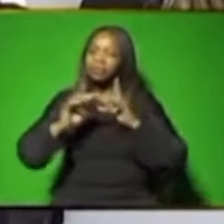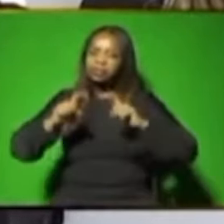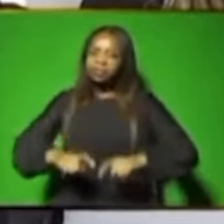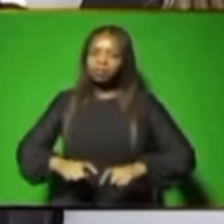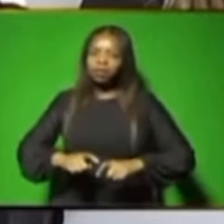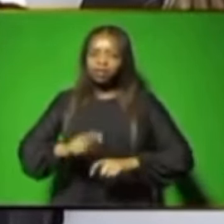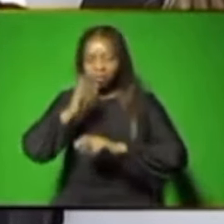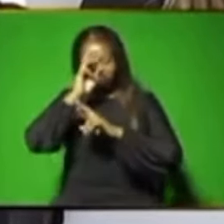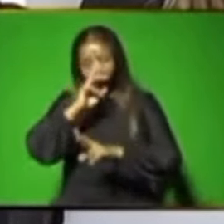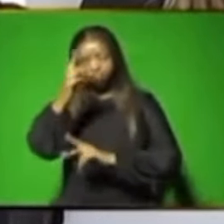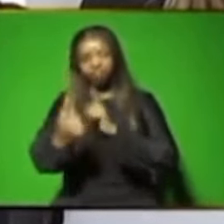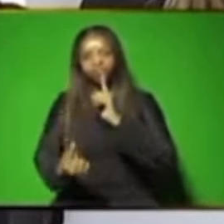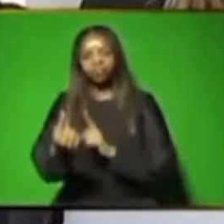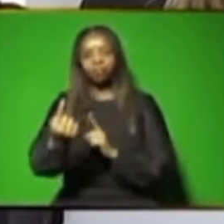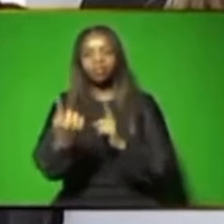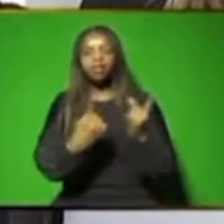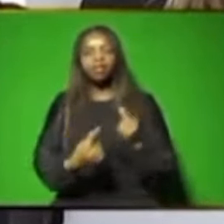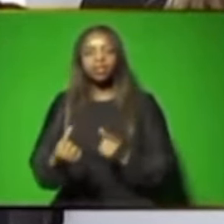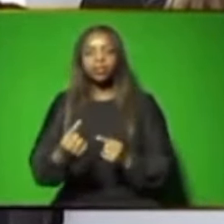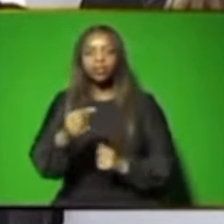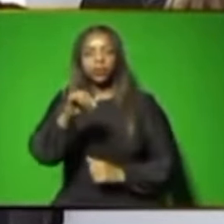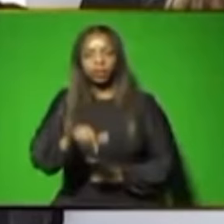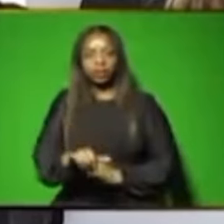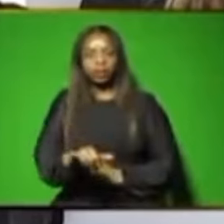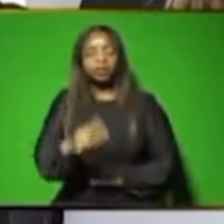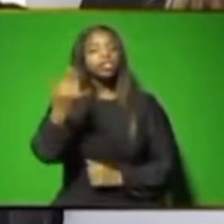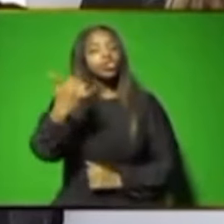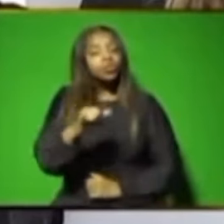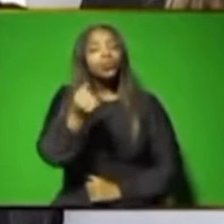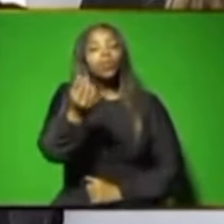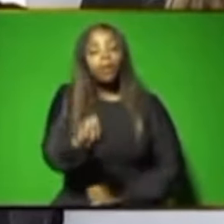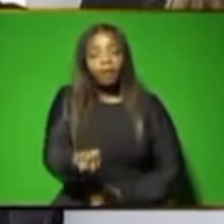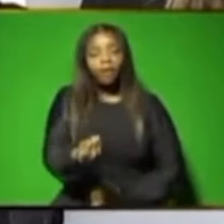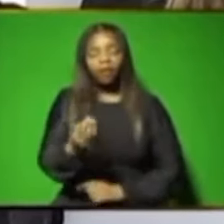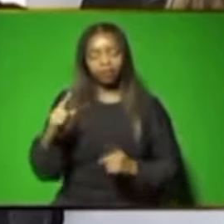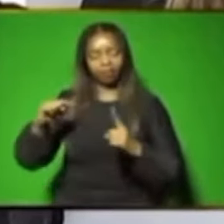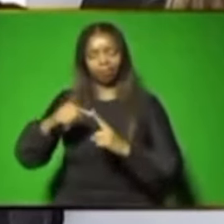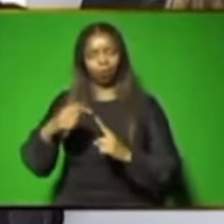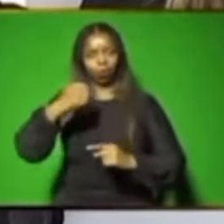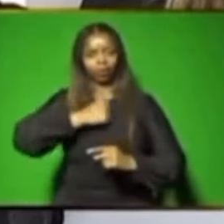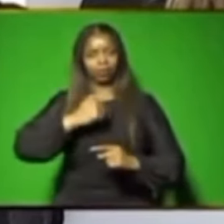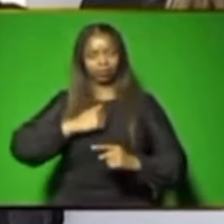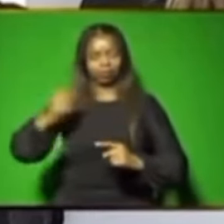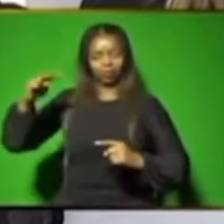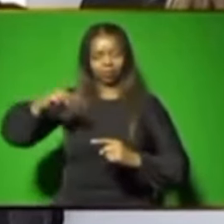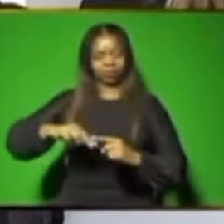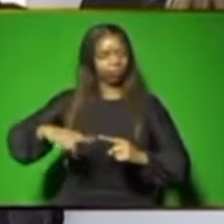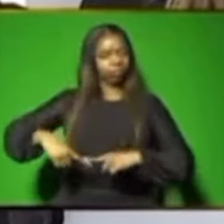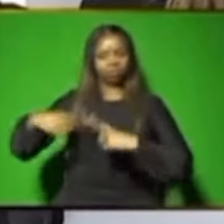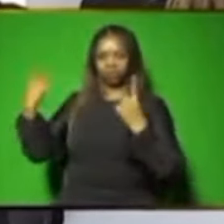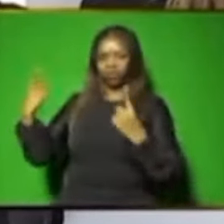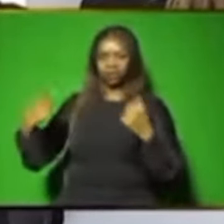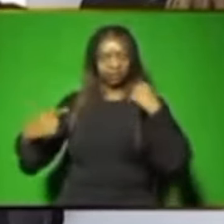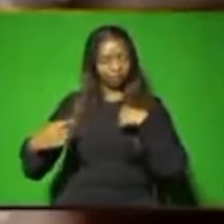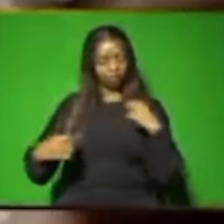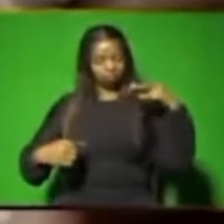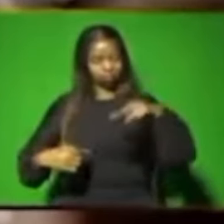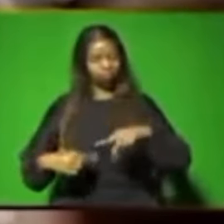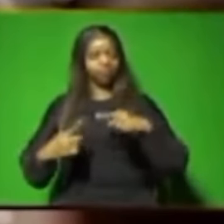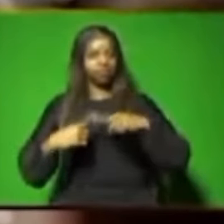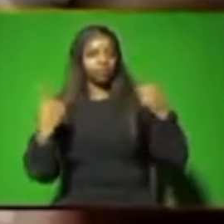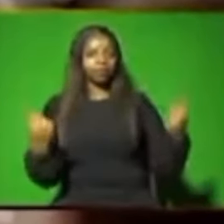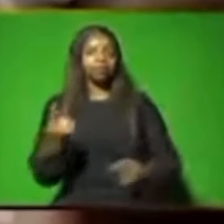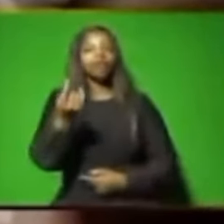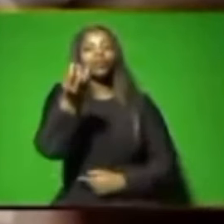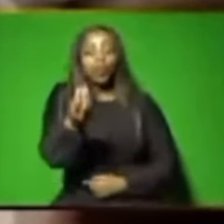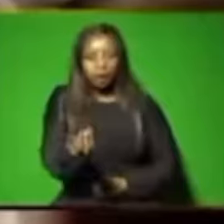do exactly that? If you have got a point of difference, a point of debate, you have an opportunity